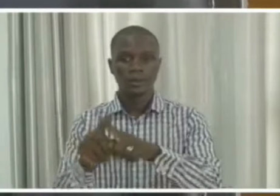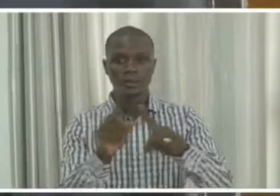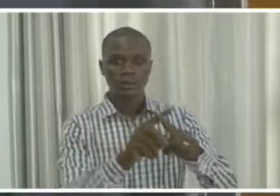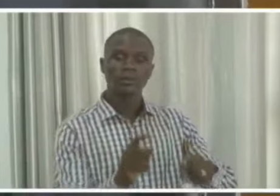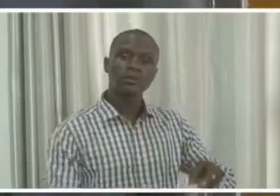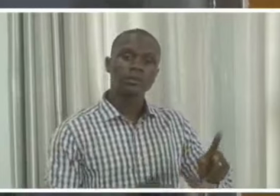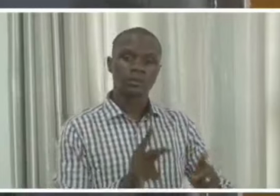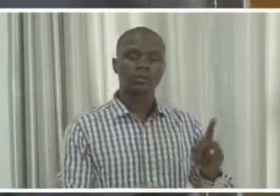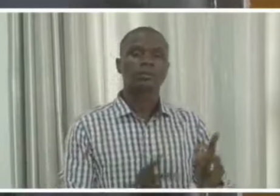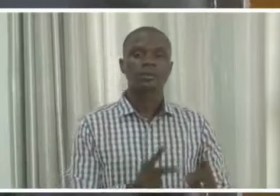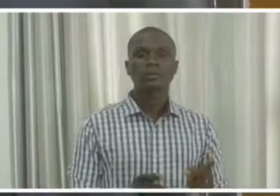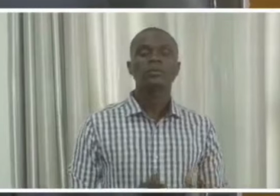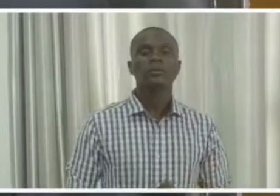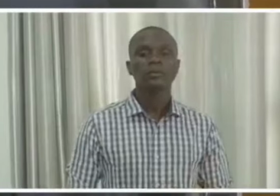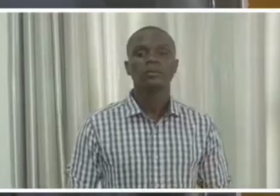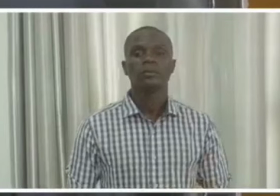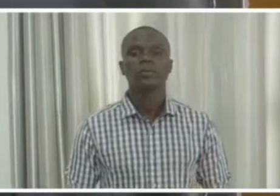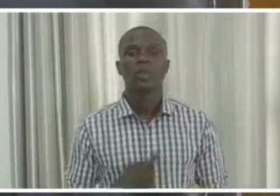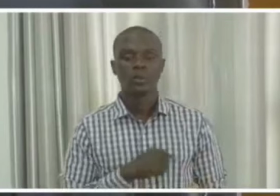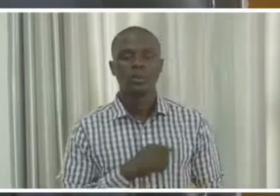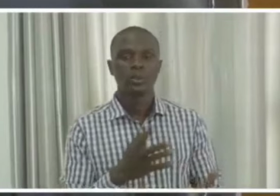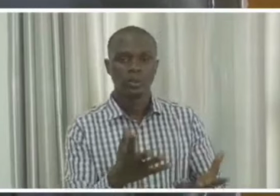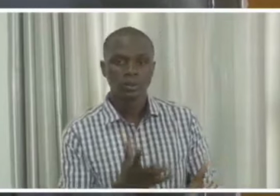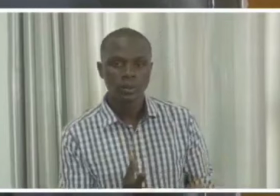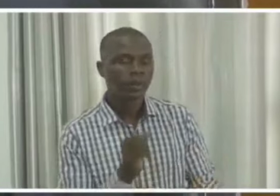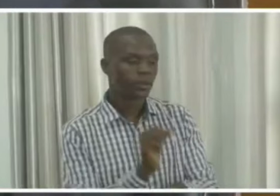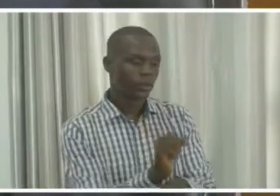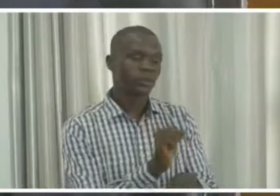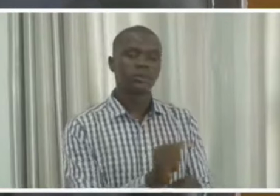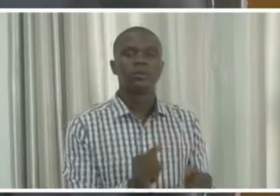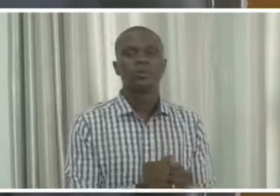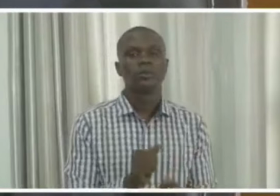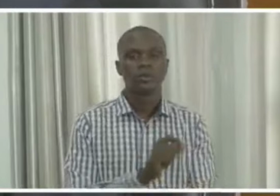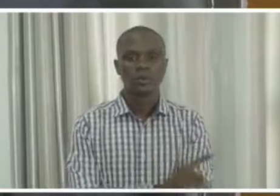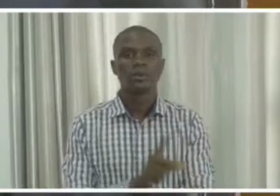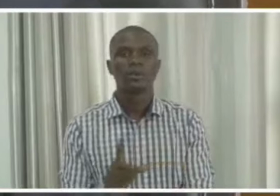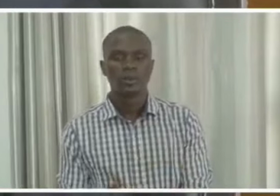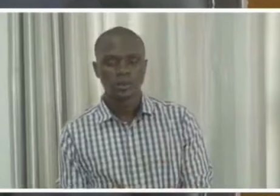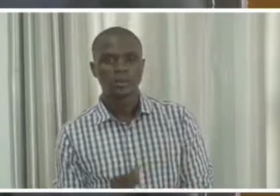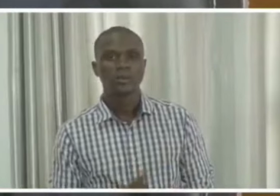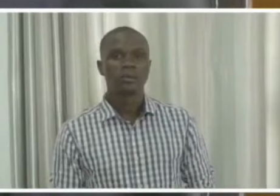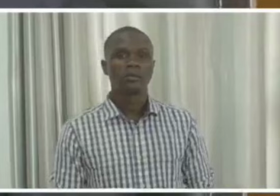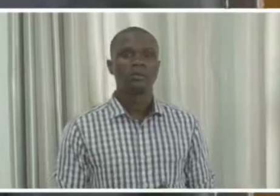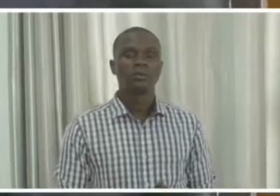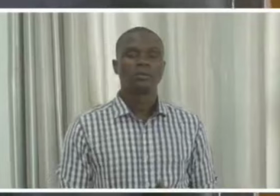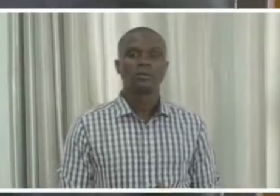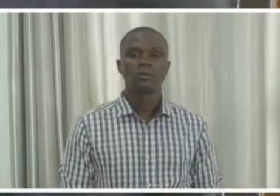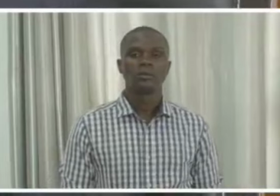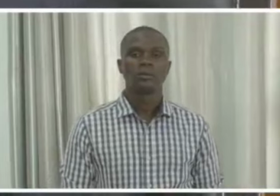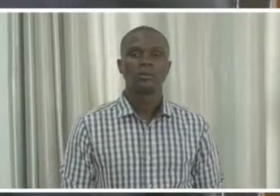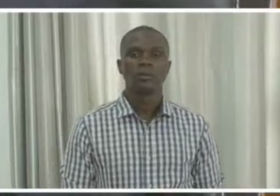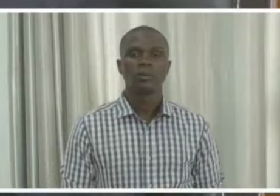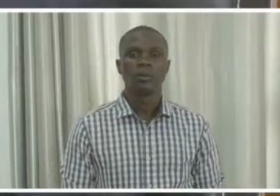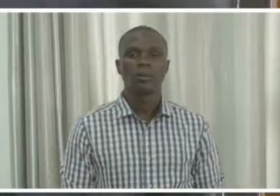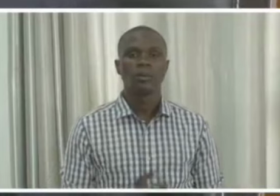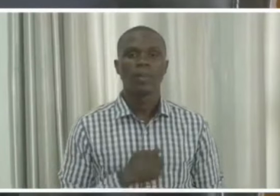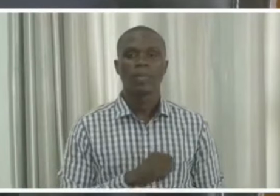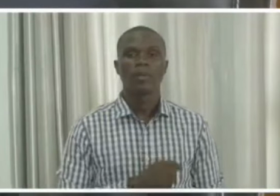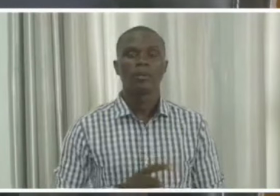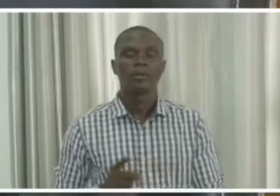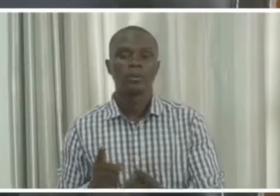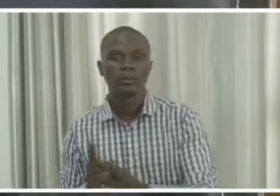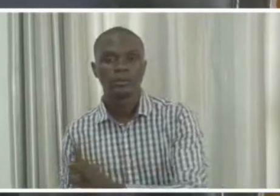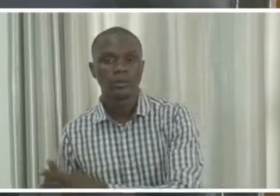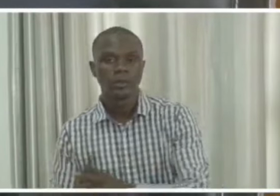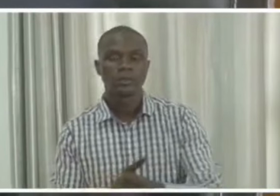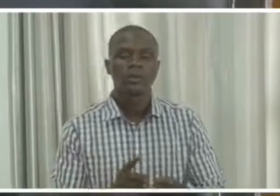when are researchers there, we want for partner with Salon on climate things. We meet people there when they're in the legal